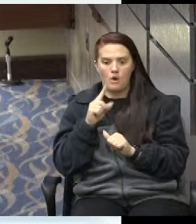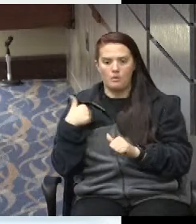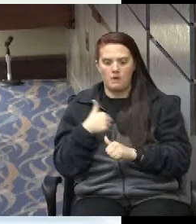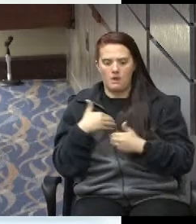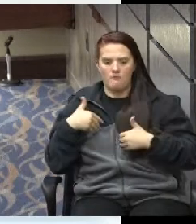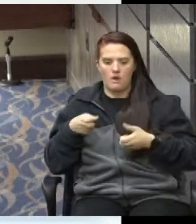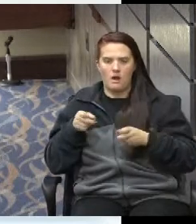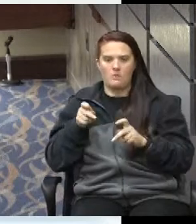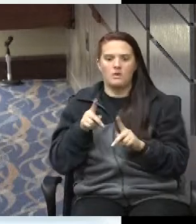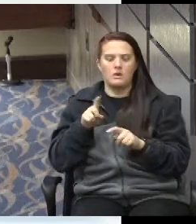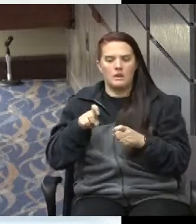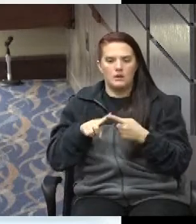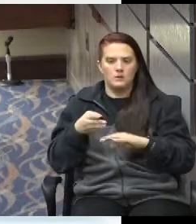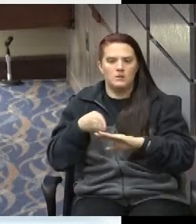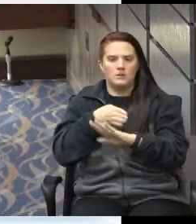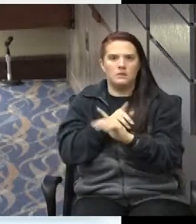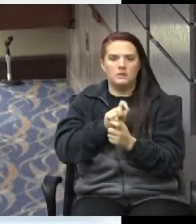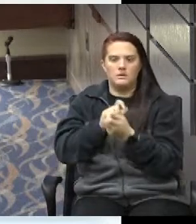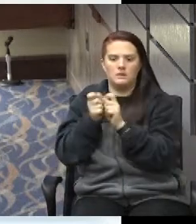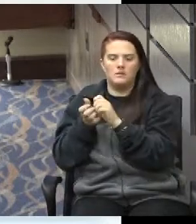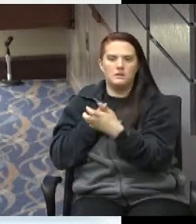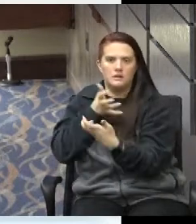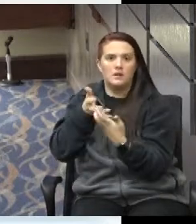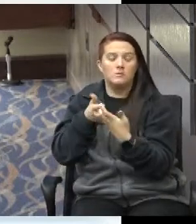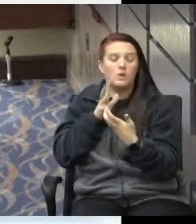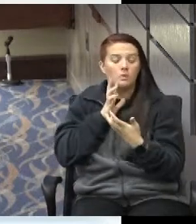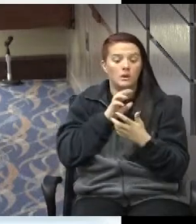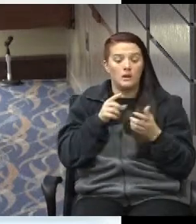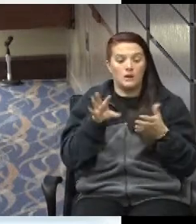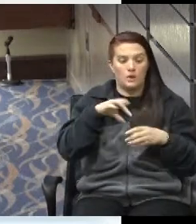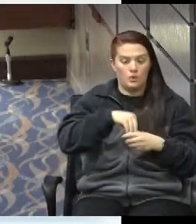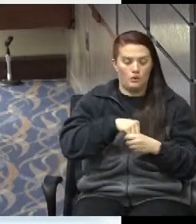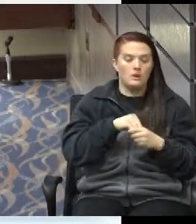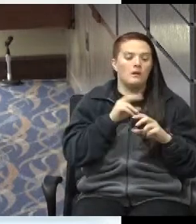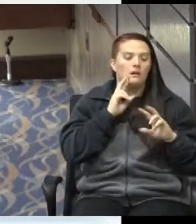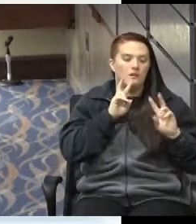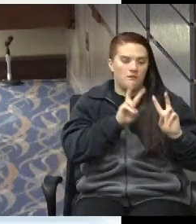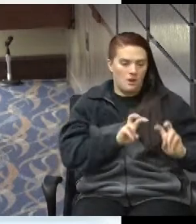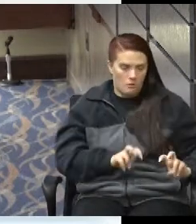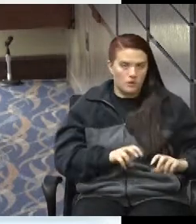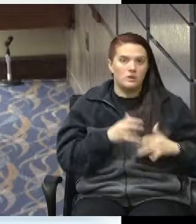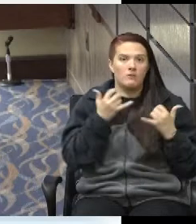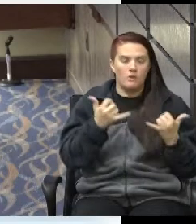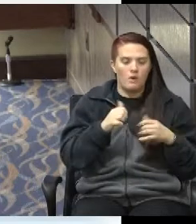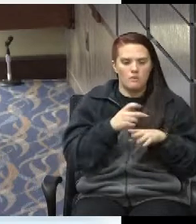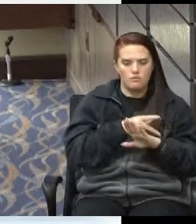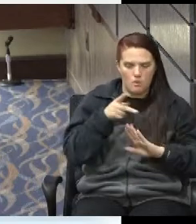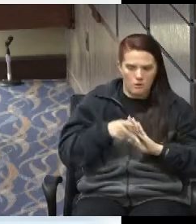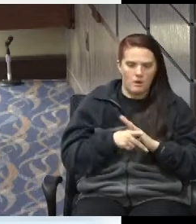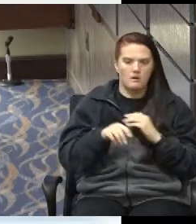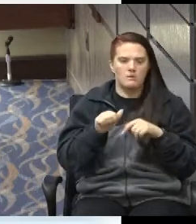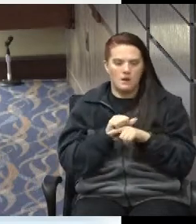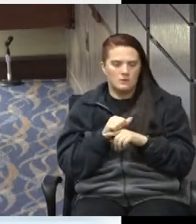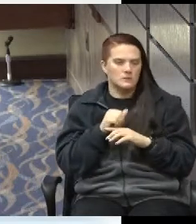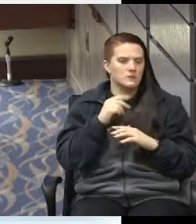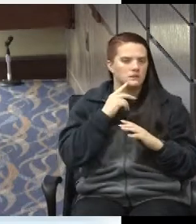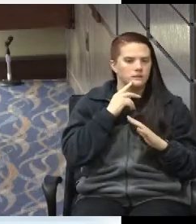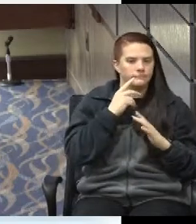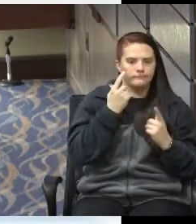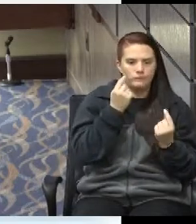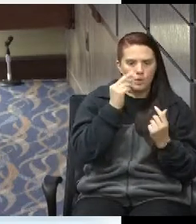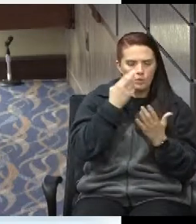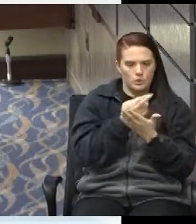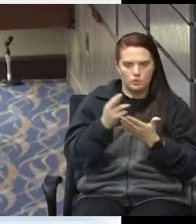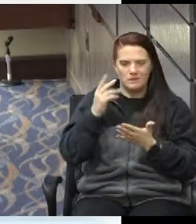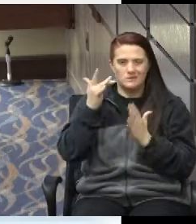may exist. The review will include an evaluation of current programs, policies, practices, procedures, resources, technology,